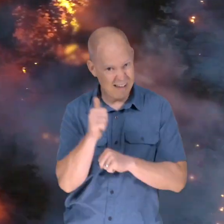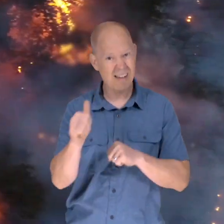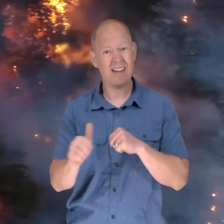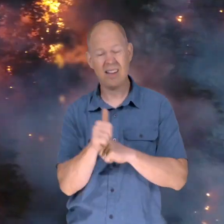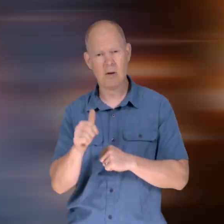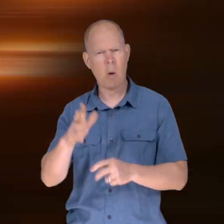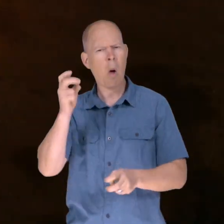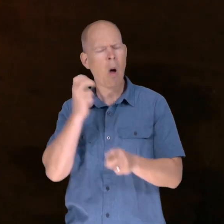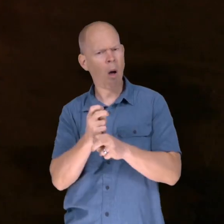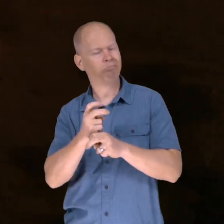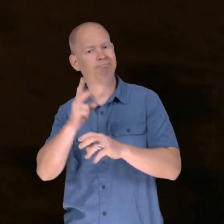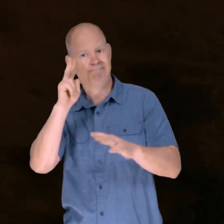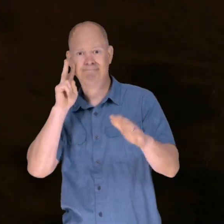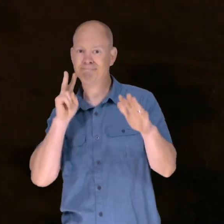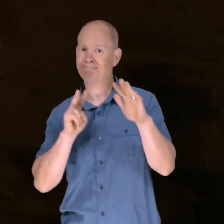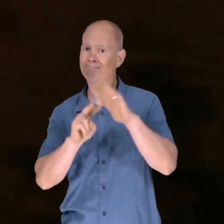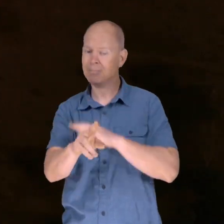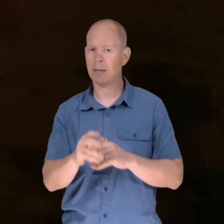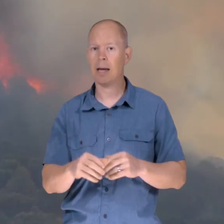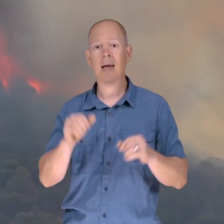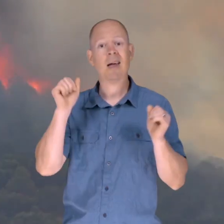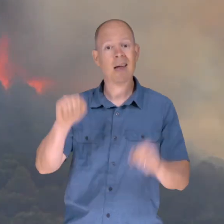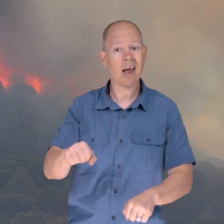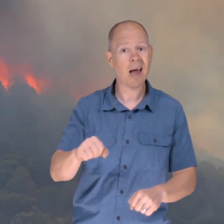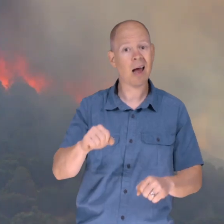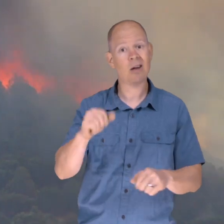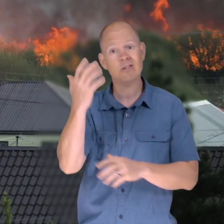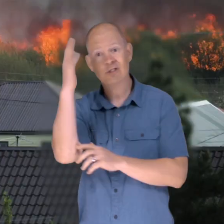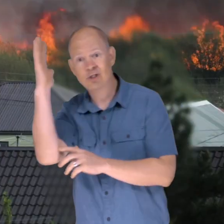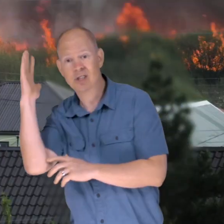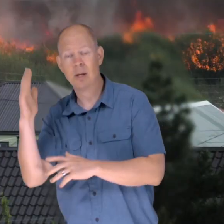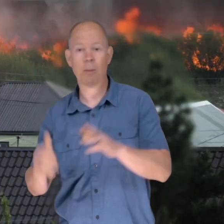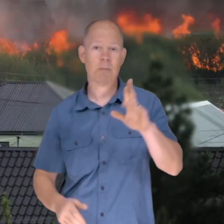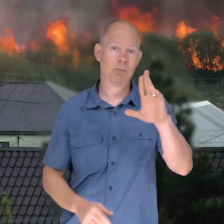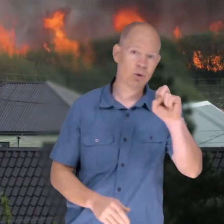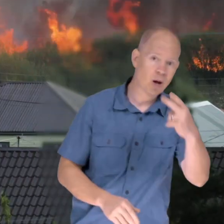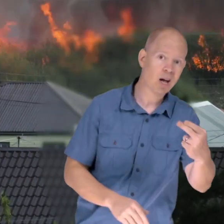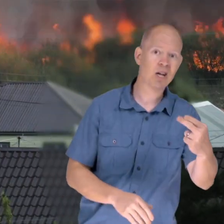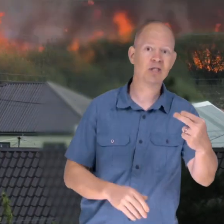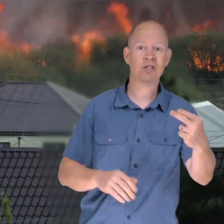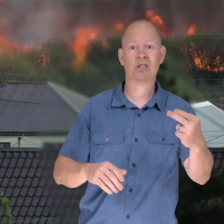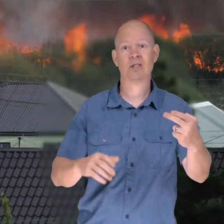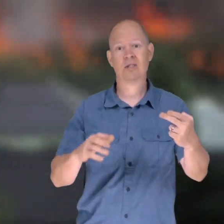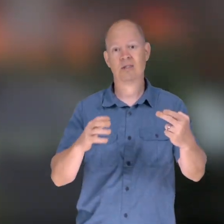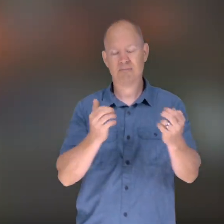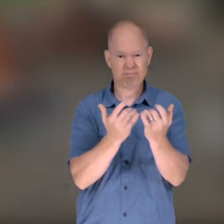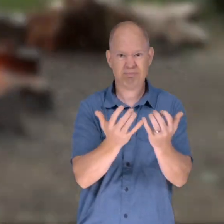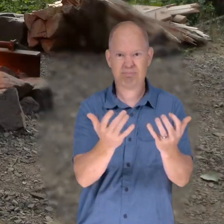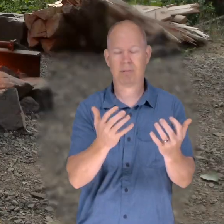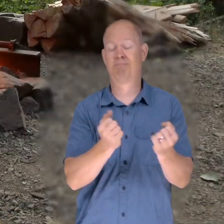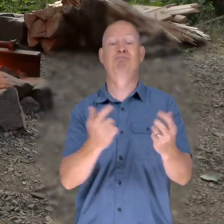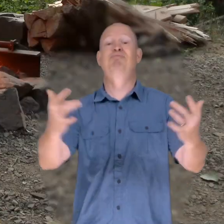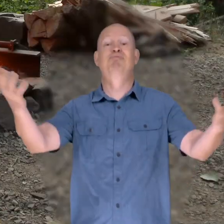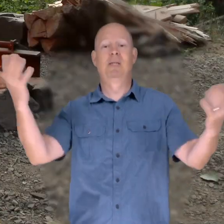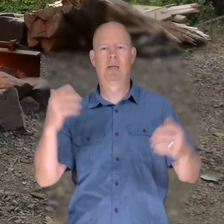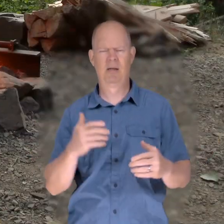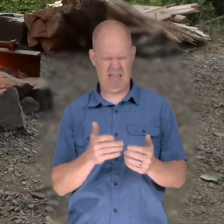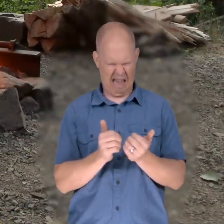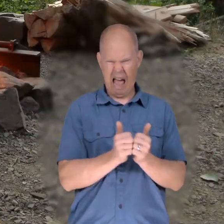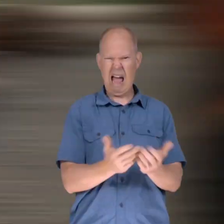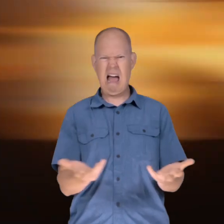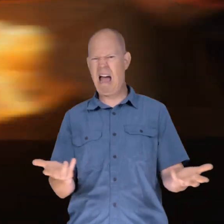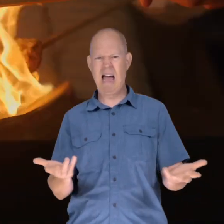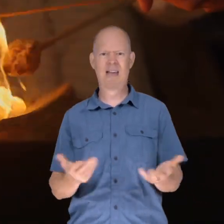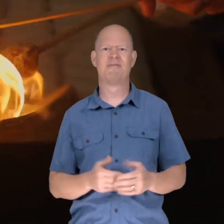unpredictable. Wildfires include forest, bush, or brush fires. Wildfires are